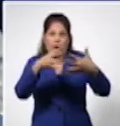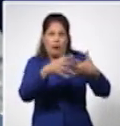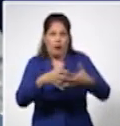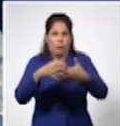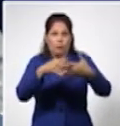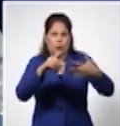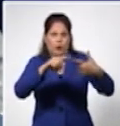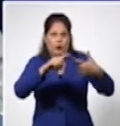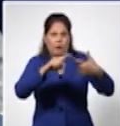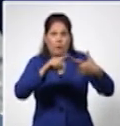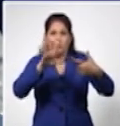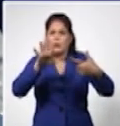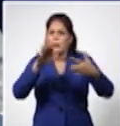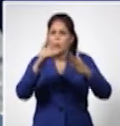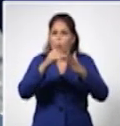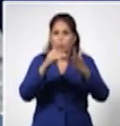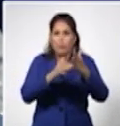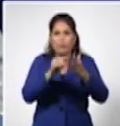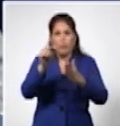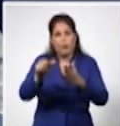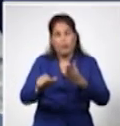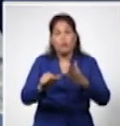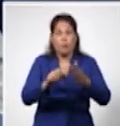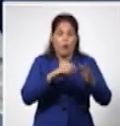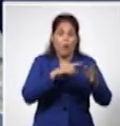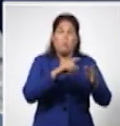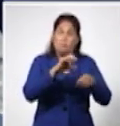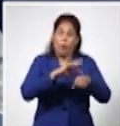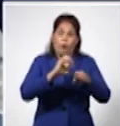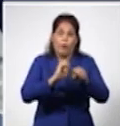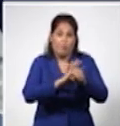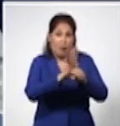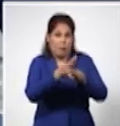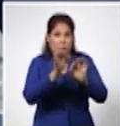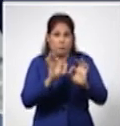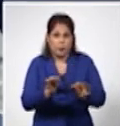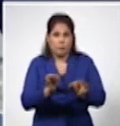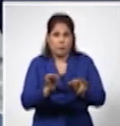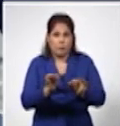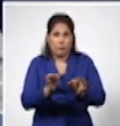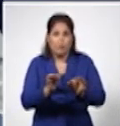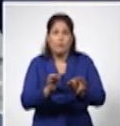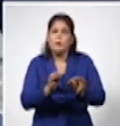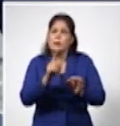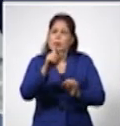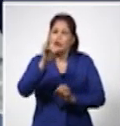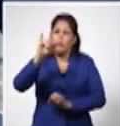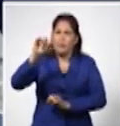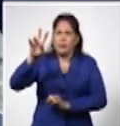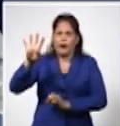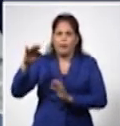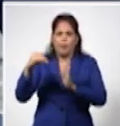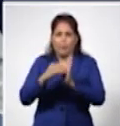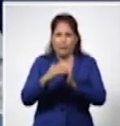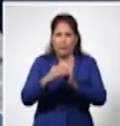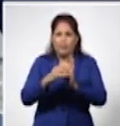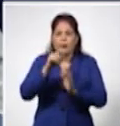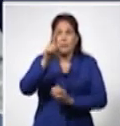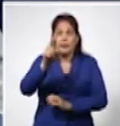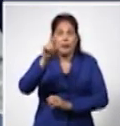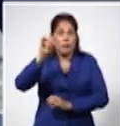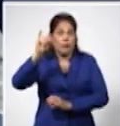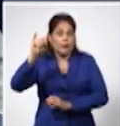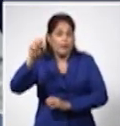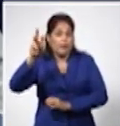163,000 deaths. Brazil follows with over 3 million confirmed cases and 101,000